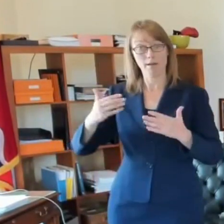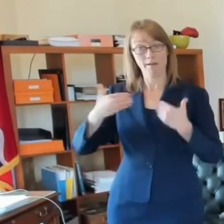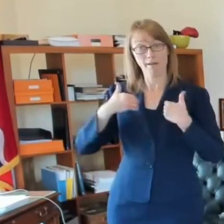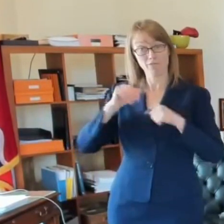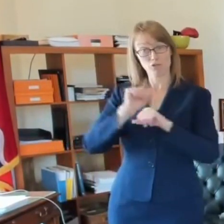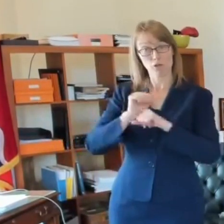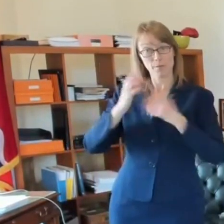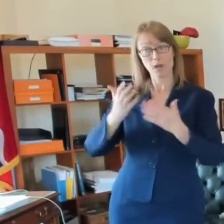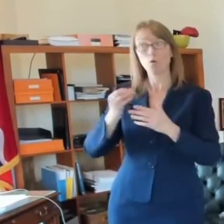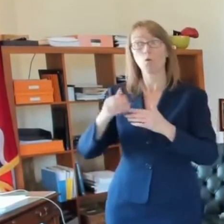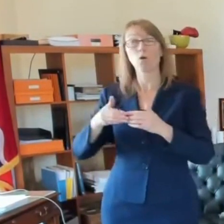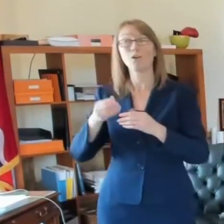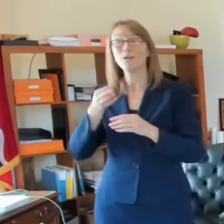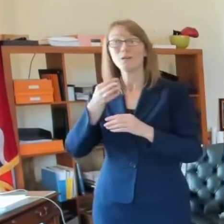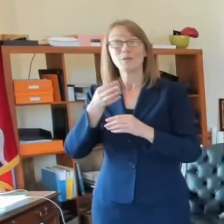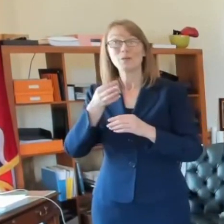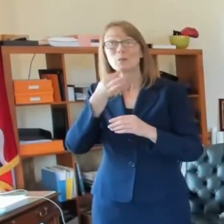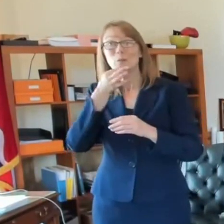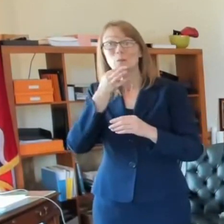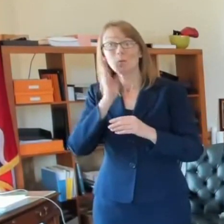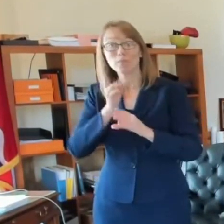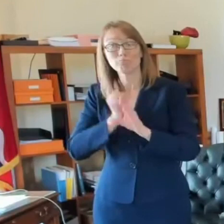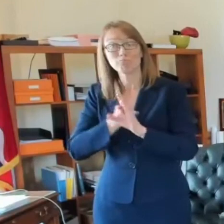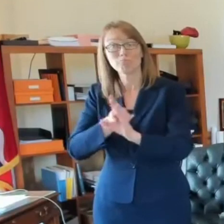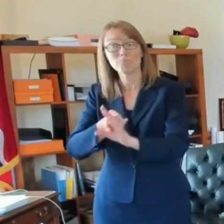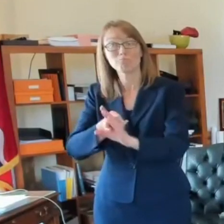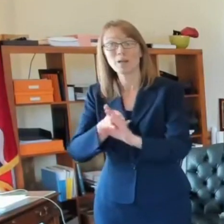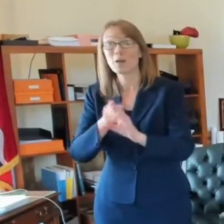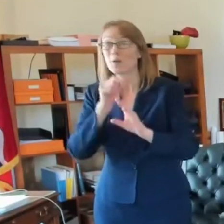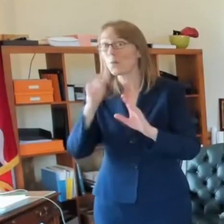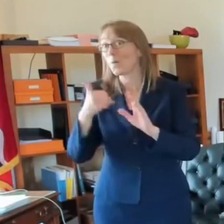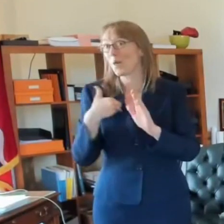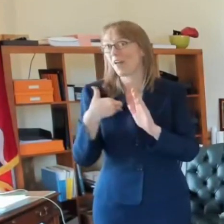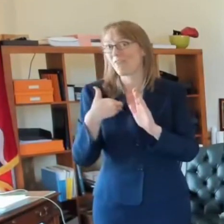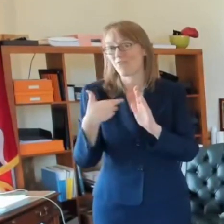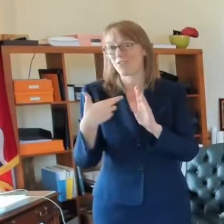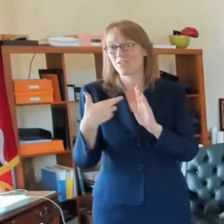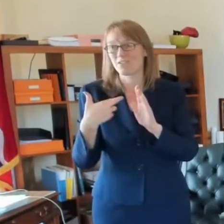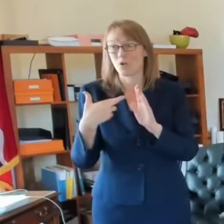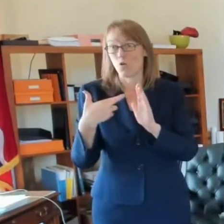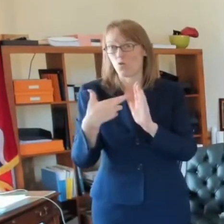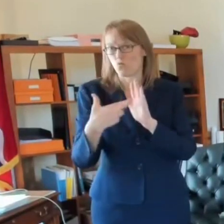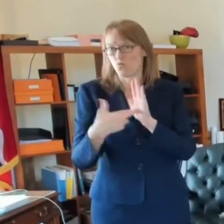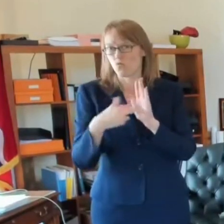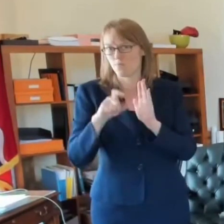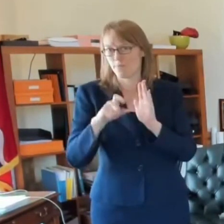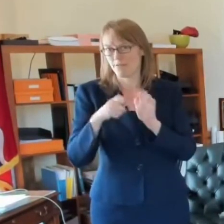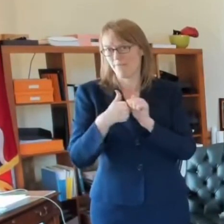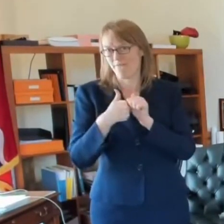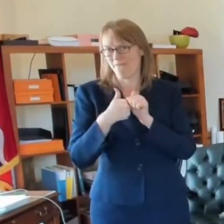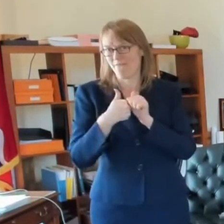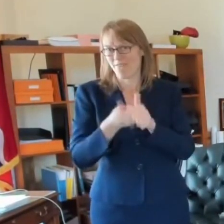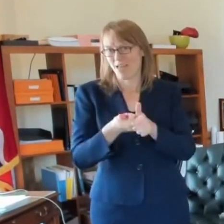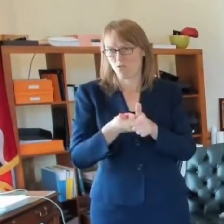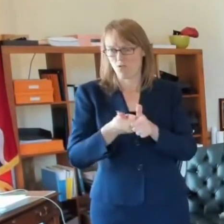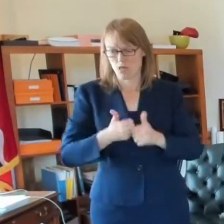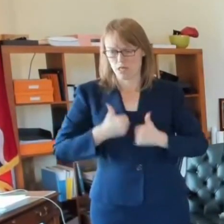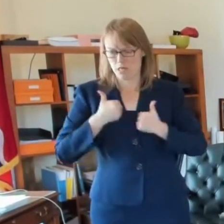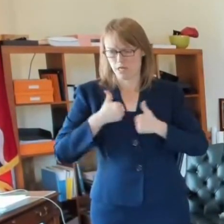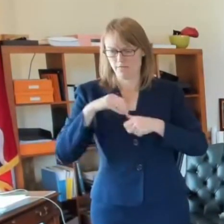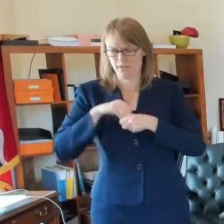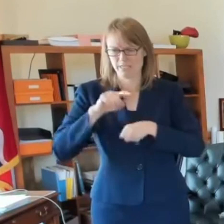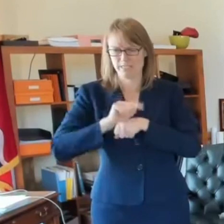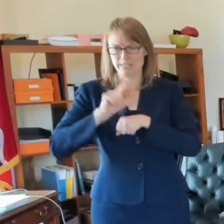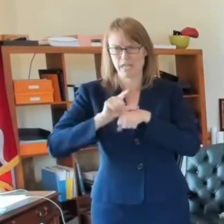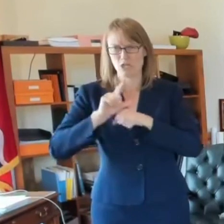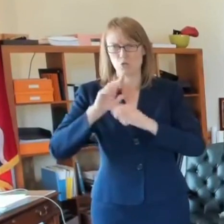work here in the next 3 years, will not have a residency requirement for the duration of their employment.